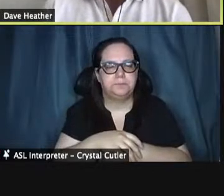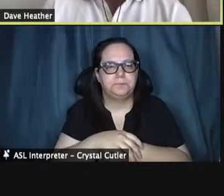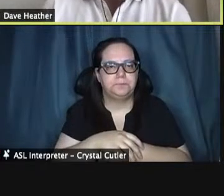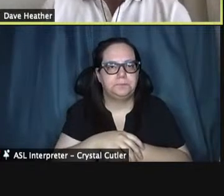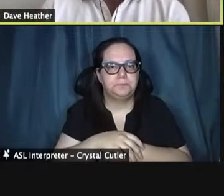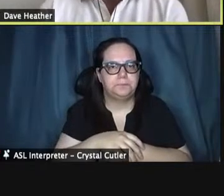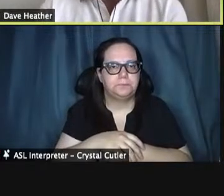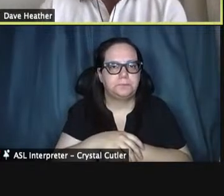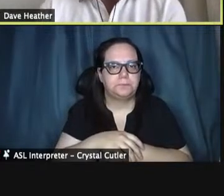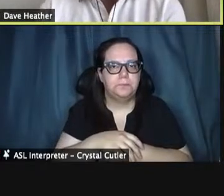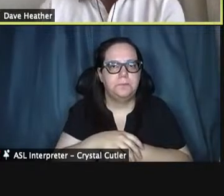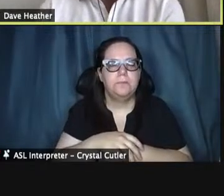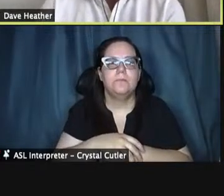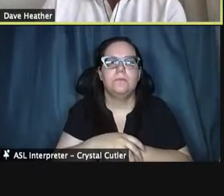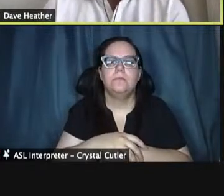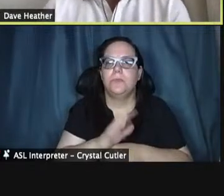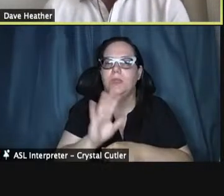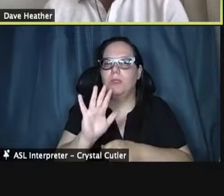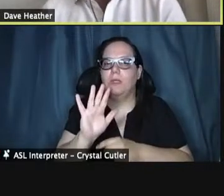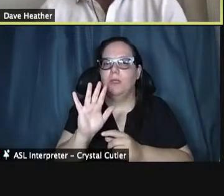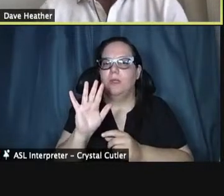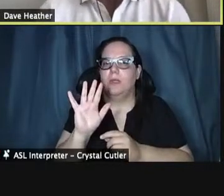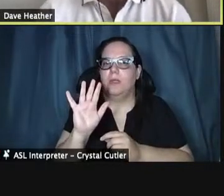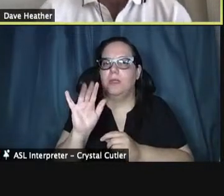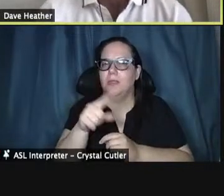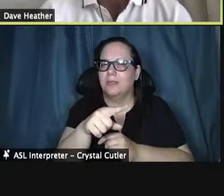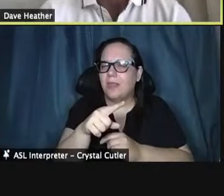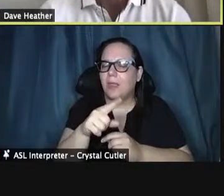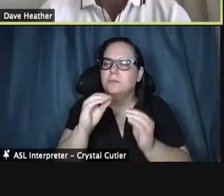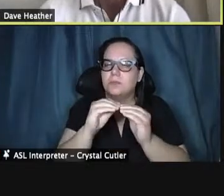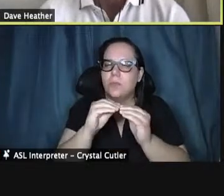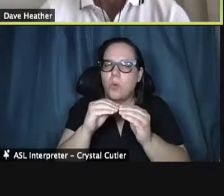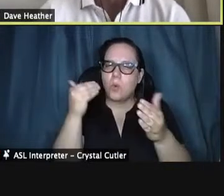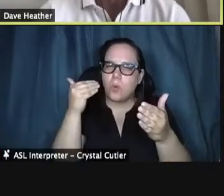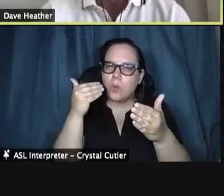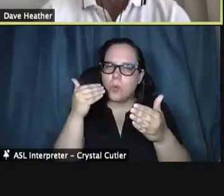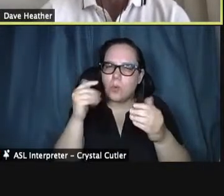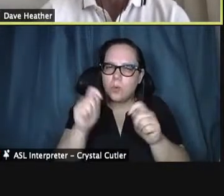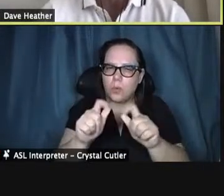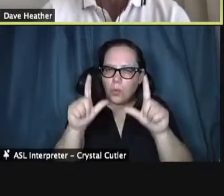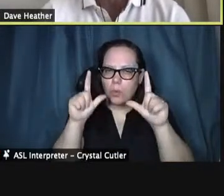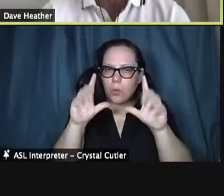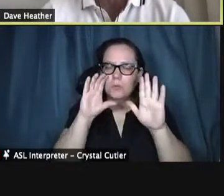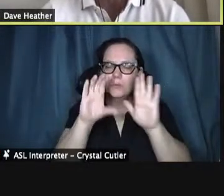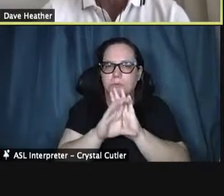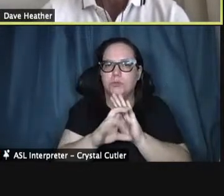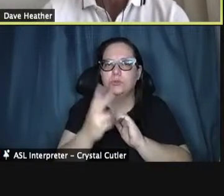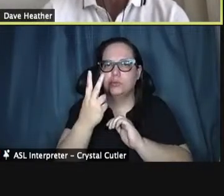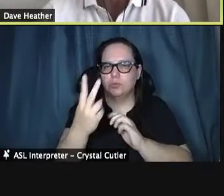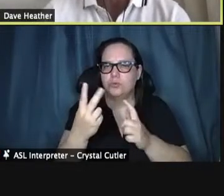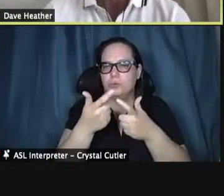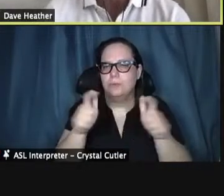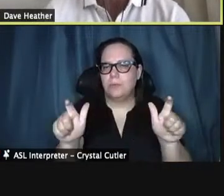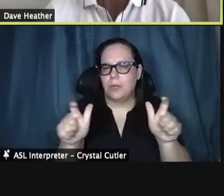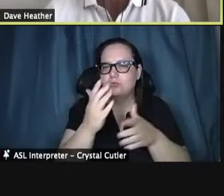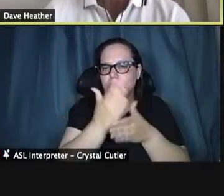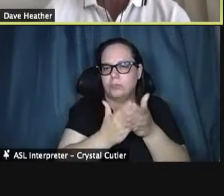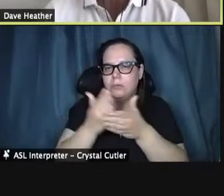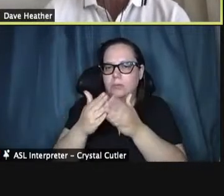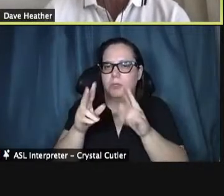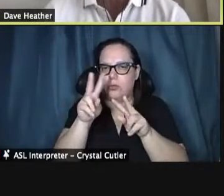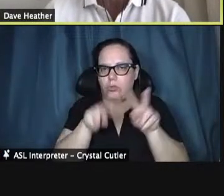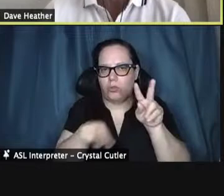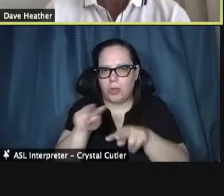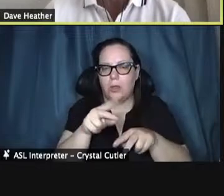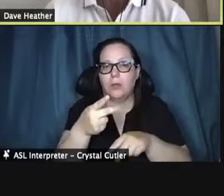So this is a kind of a closer image of what the two major elements look at. The PROCEED drill